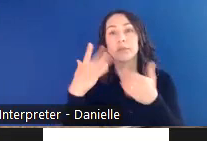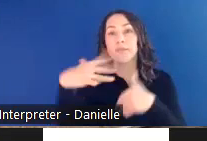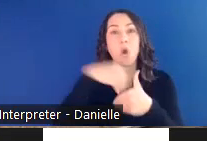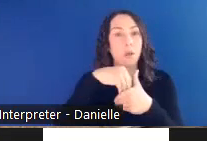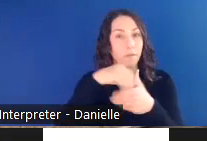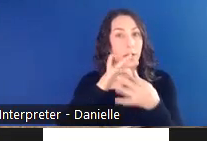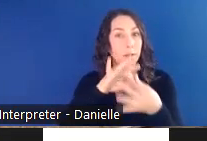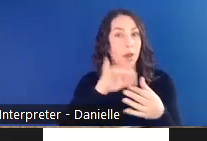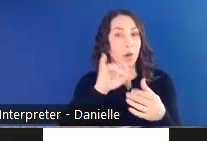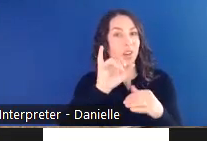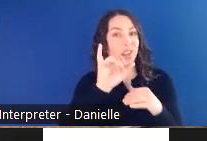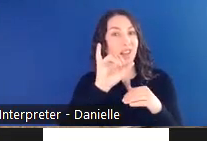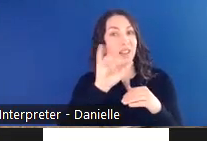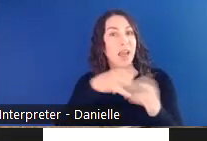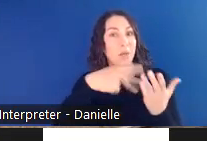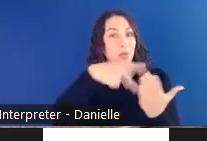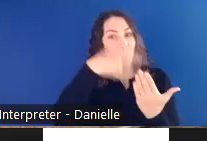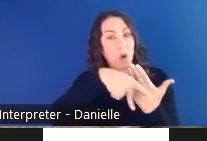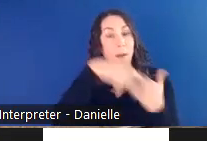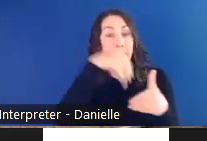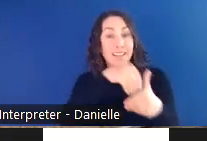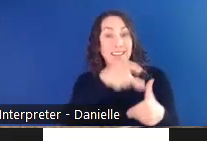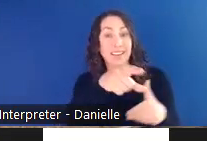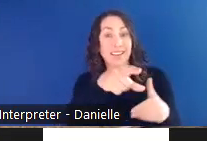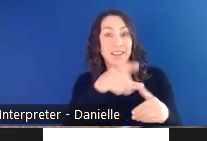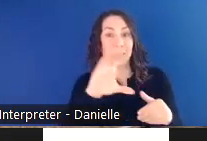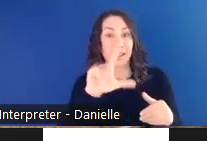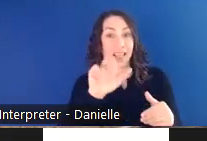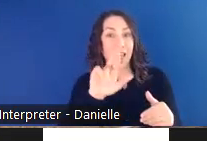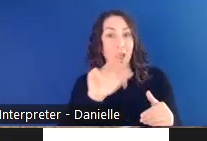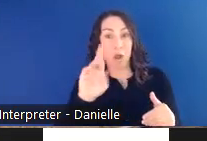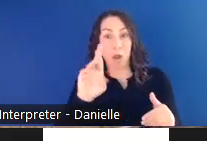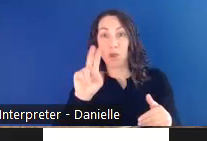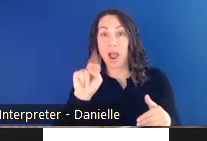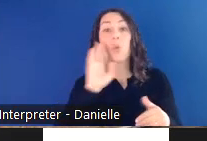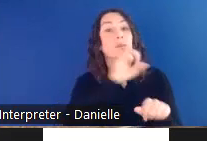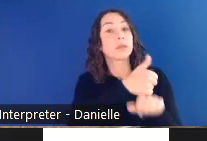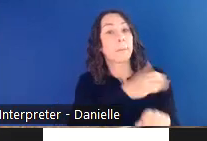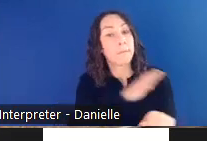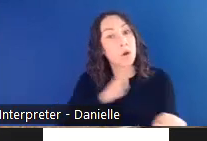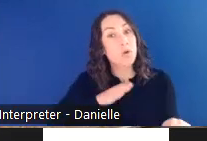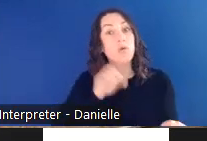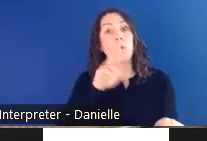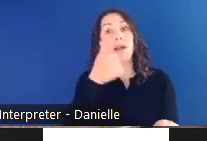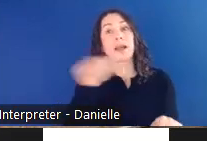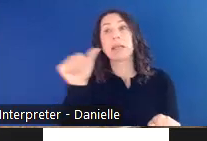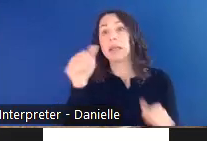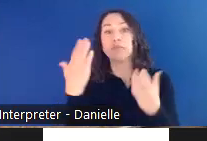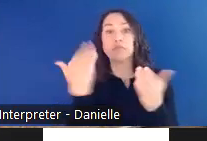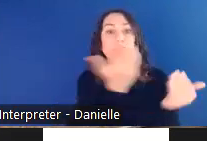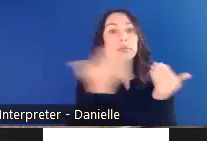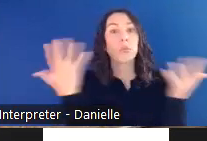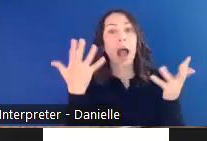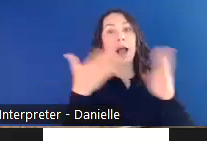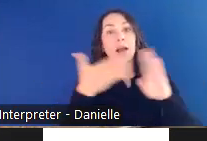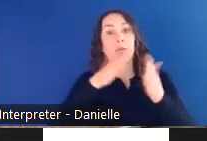in these housing developments? Like, is there a board, or is there, as far as what the community wants within their,